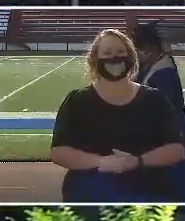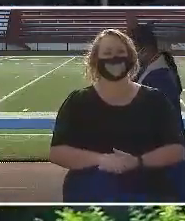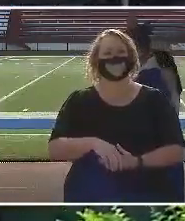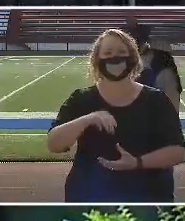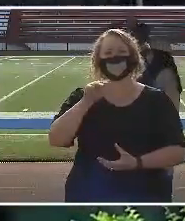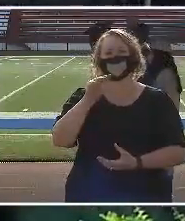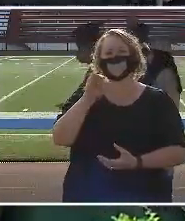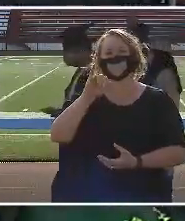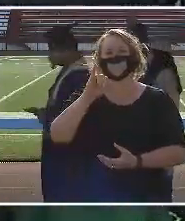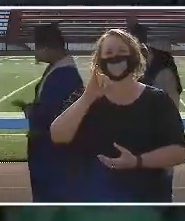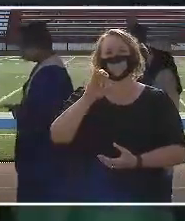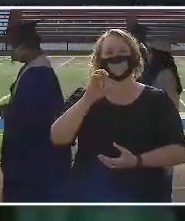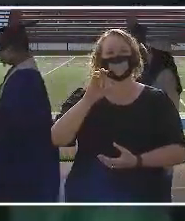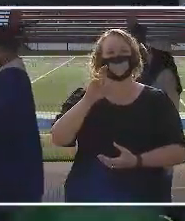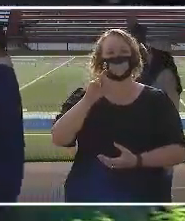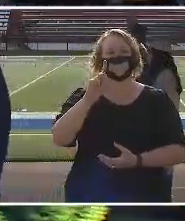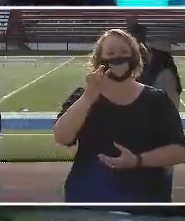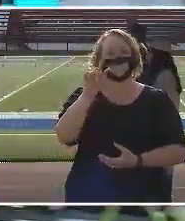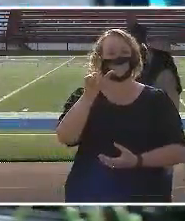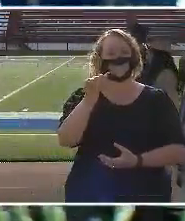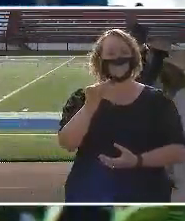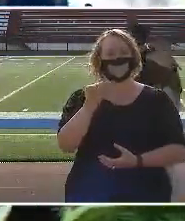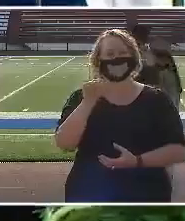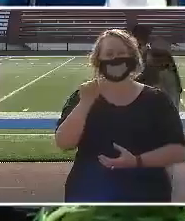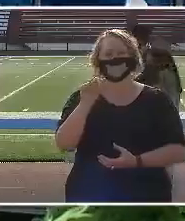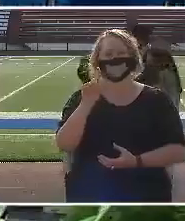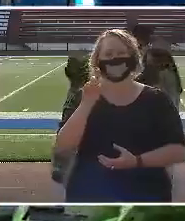Michaela Sanders.